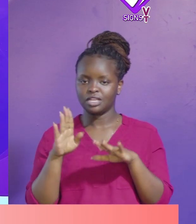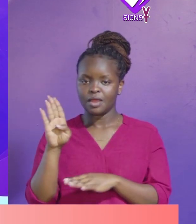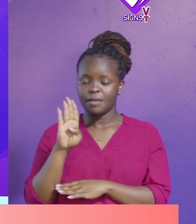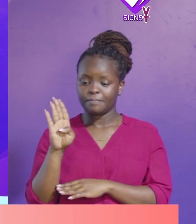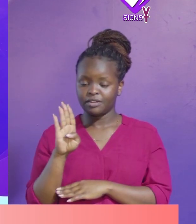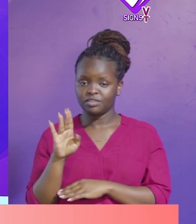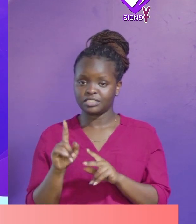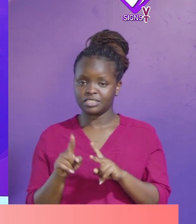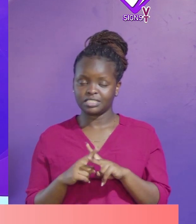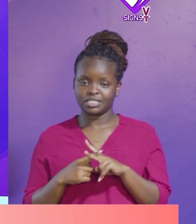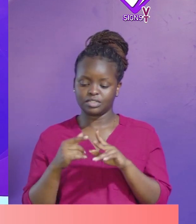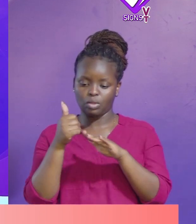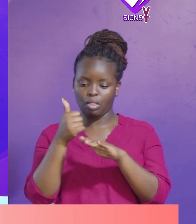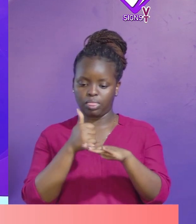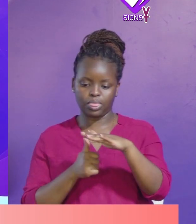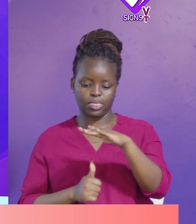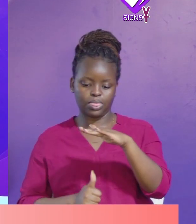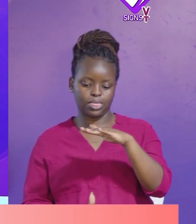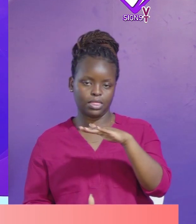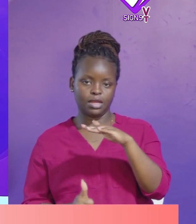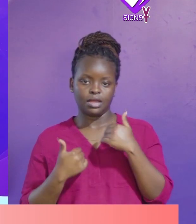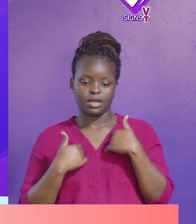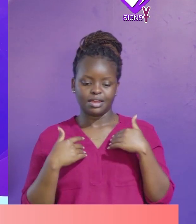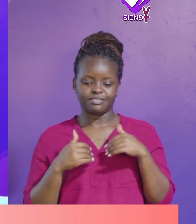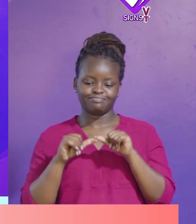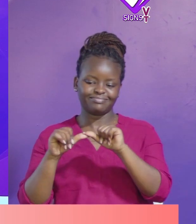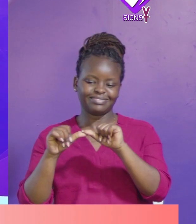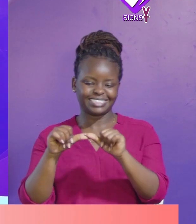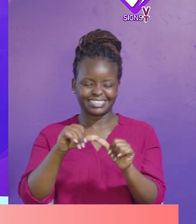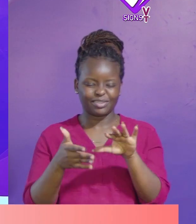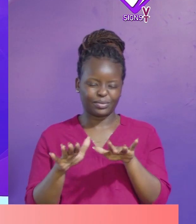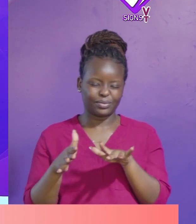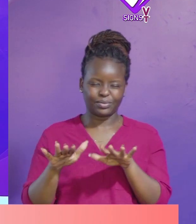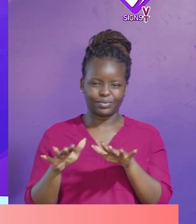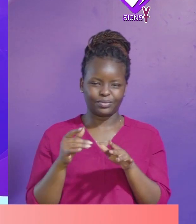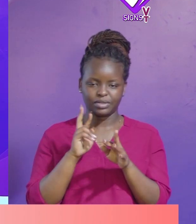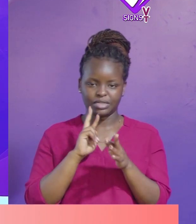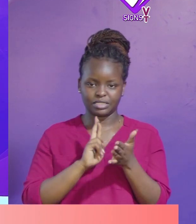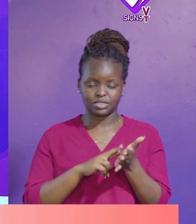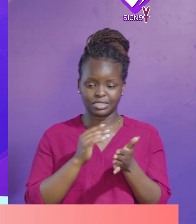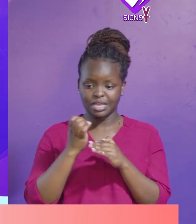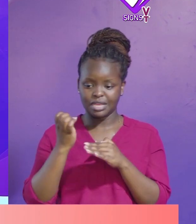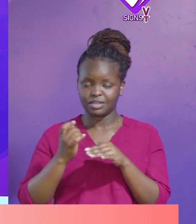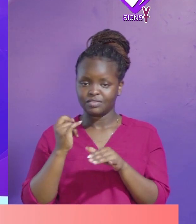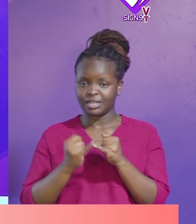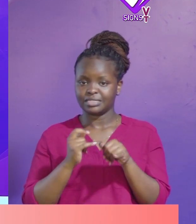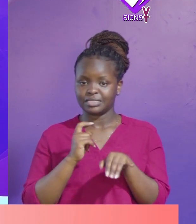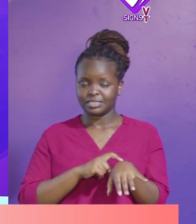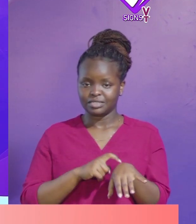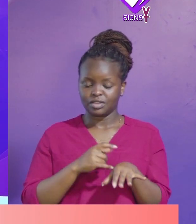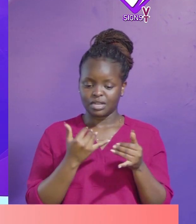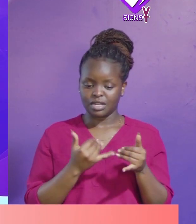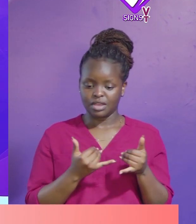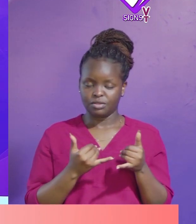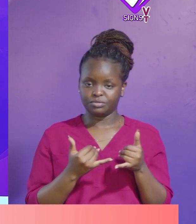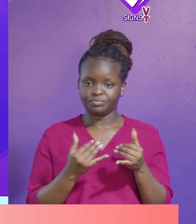sink, because this Brentford have been having inconsistent result since the end of last season, and now that they